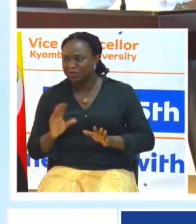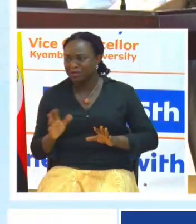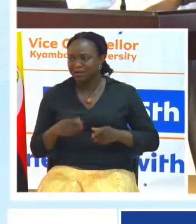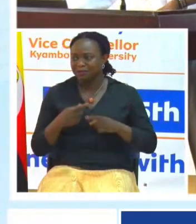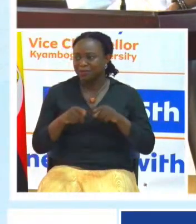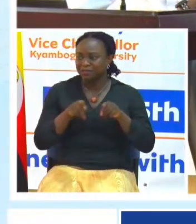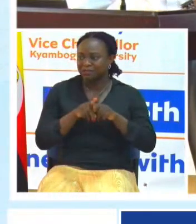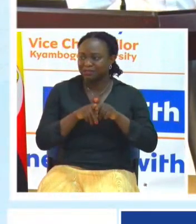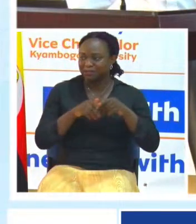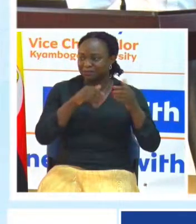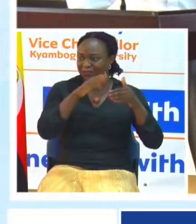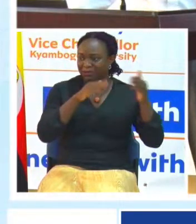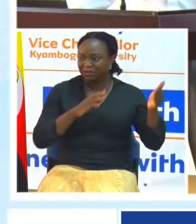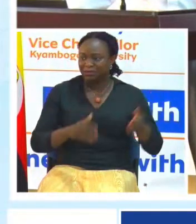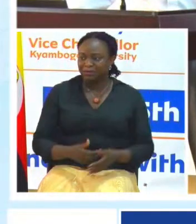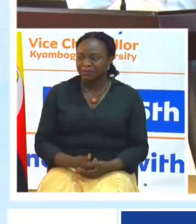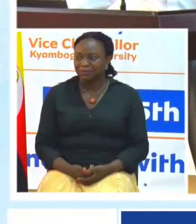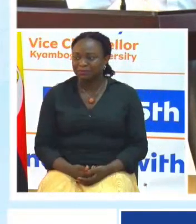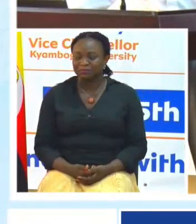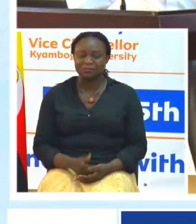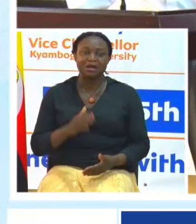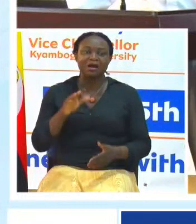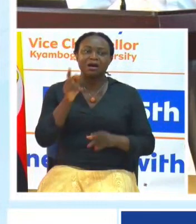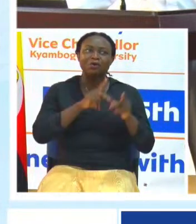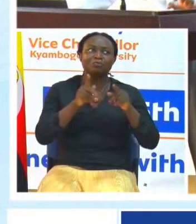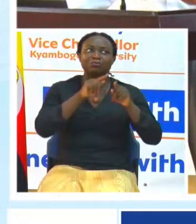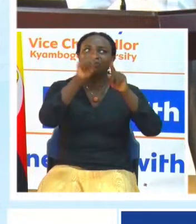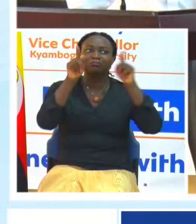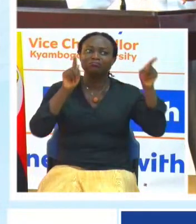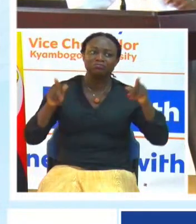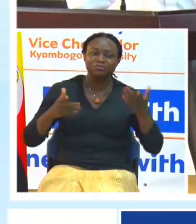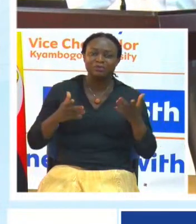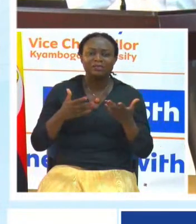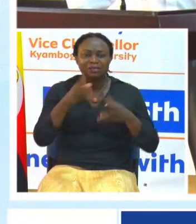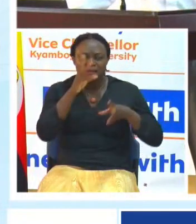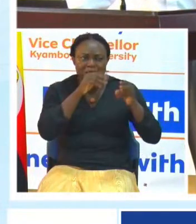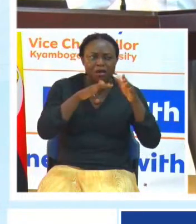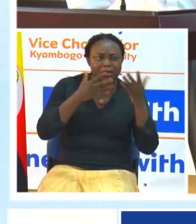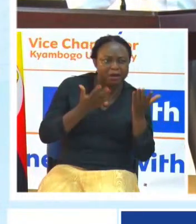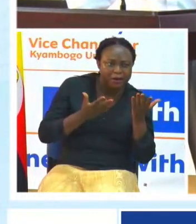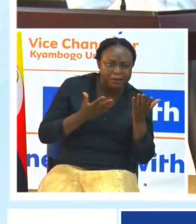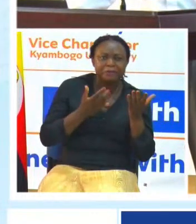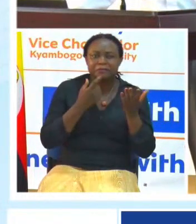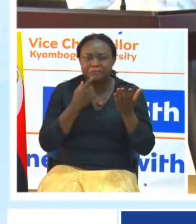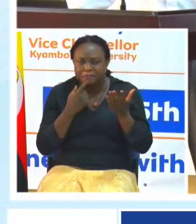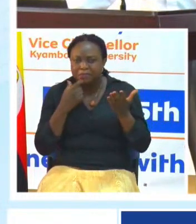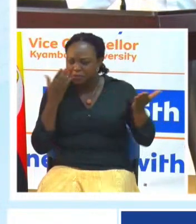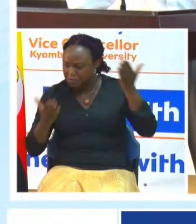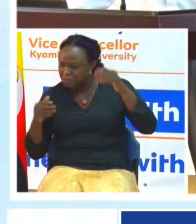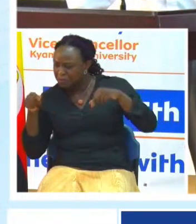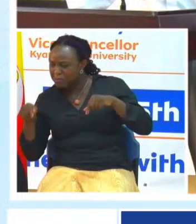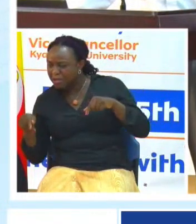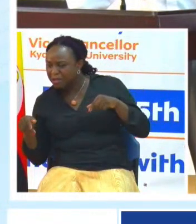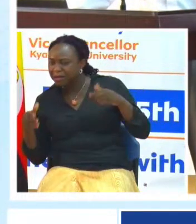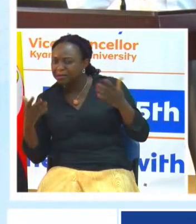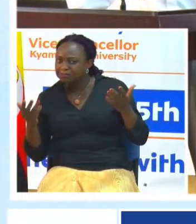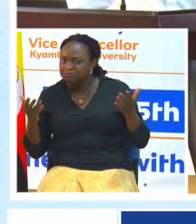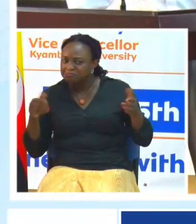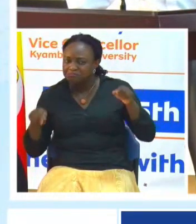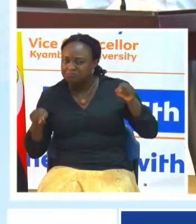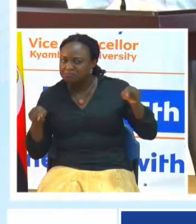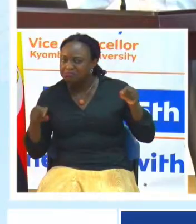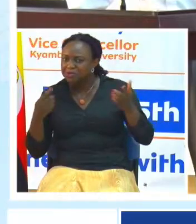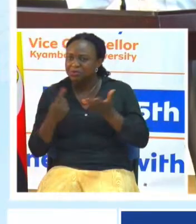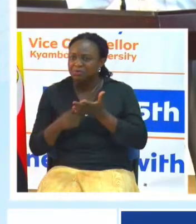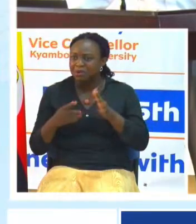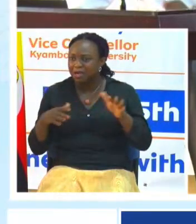but I also get to know how people from they learn, where it, whether it rhymes with this one